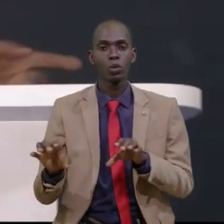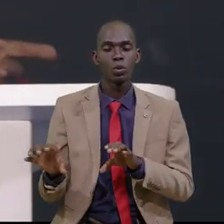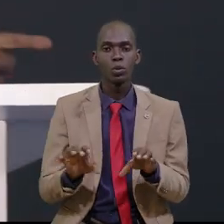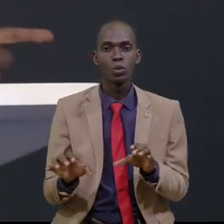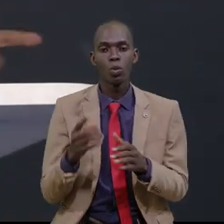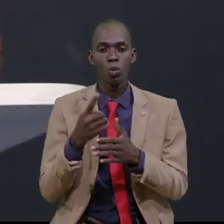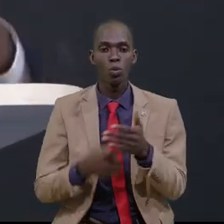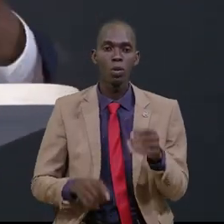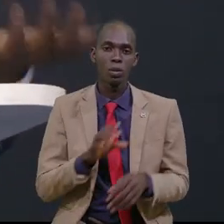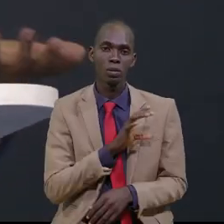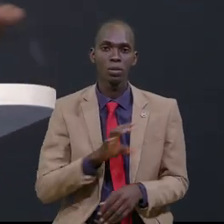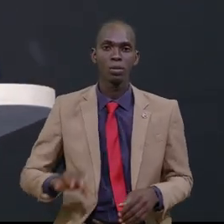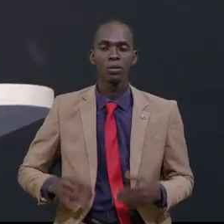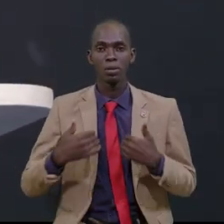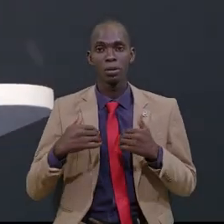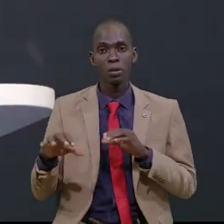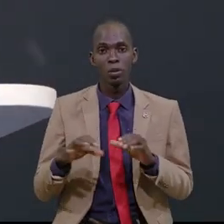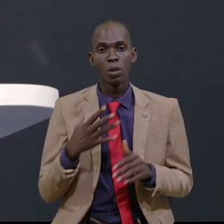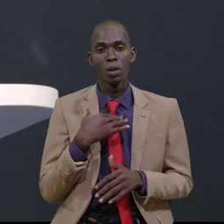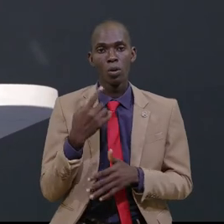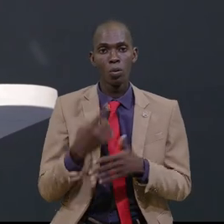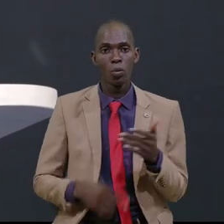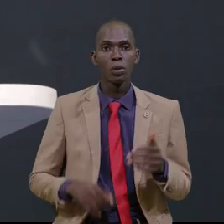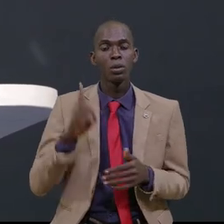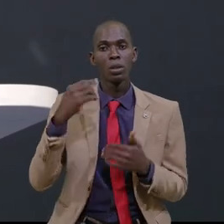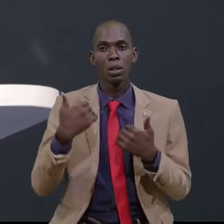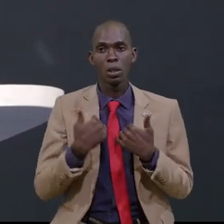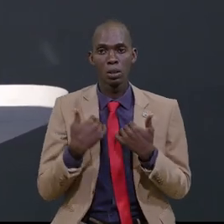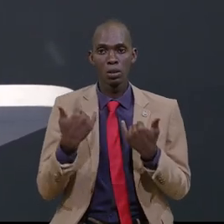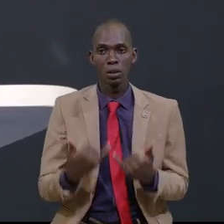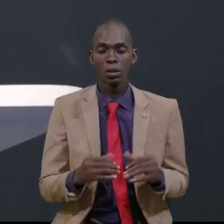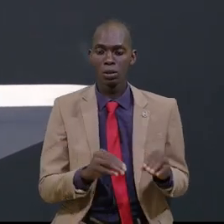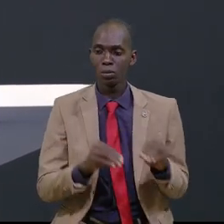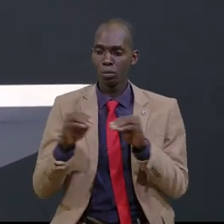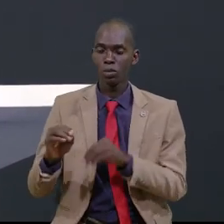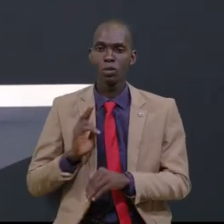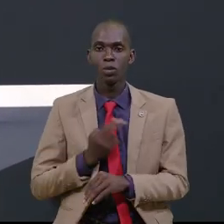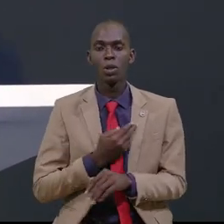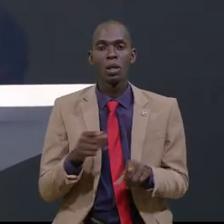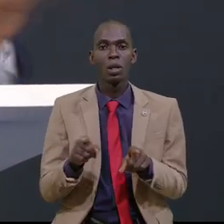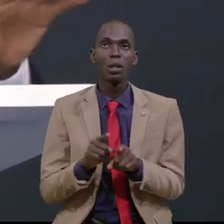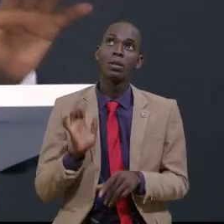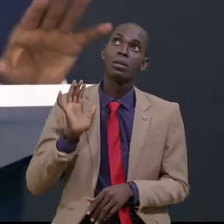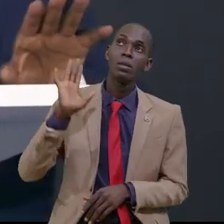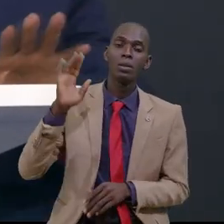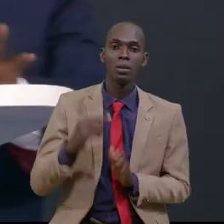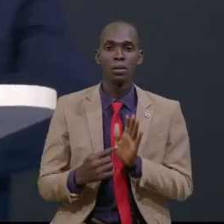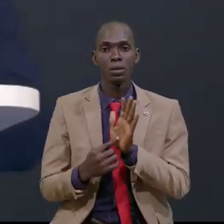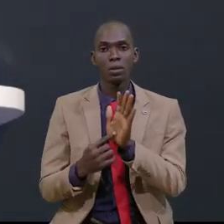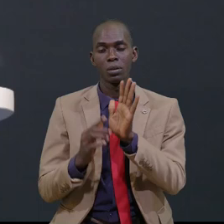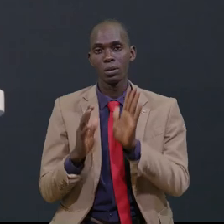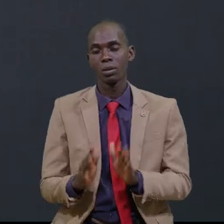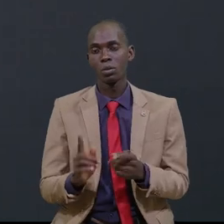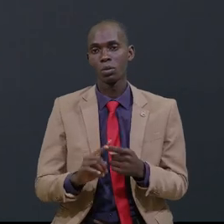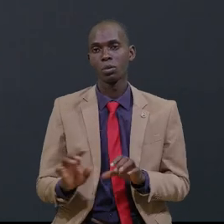has done and what he has now put us as his representatives to do. Christ